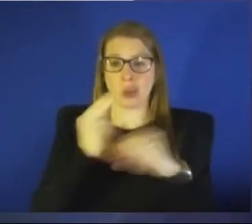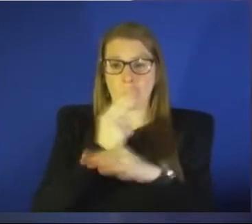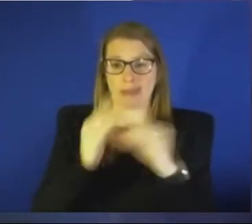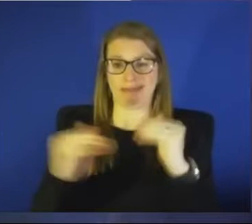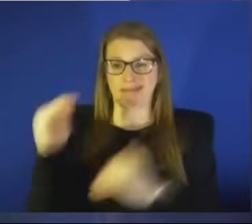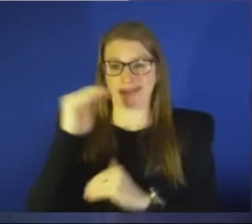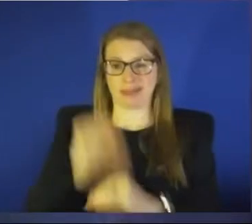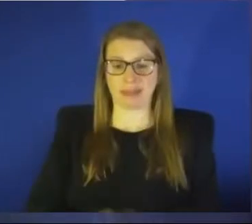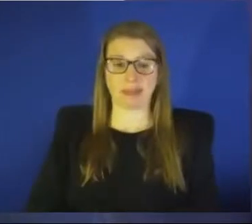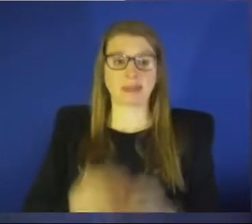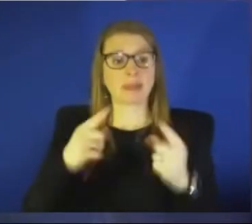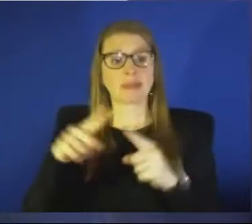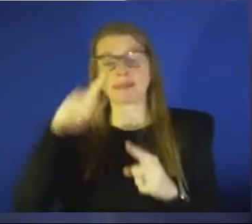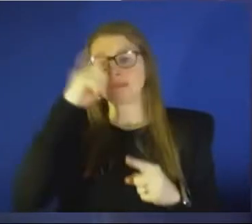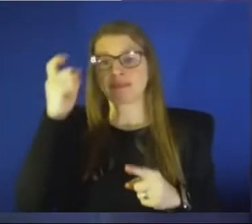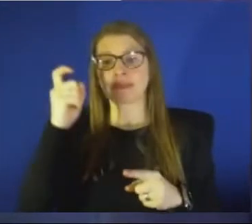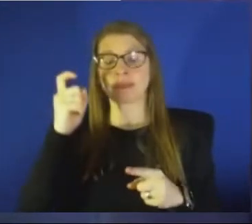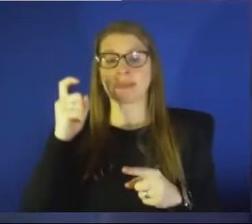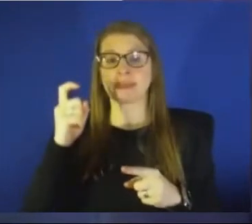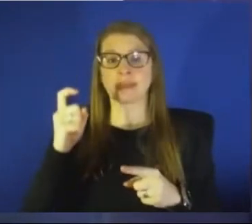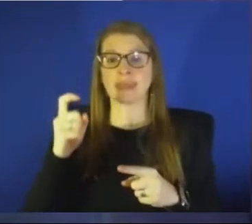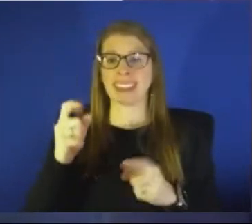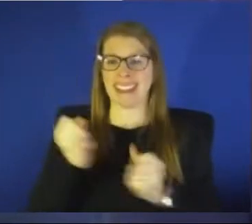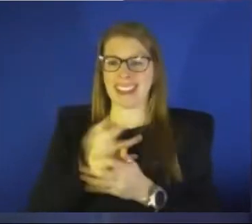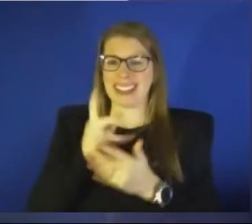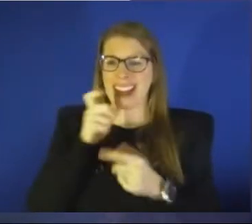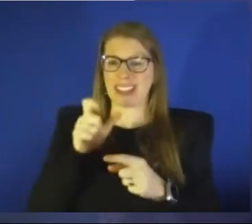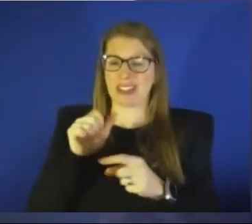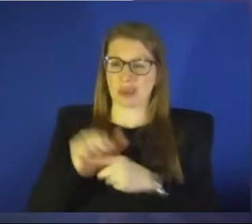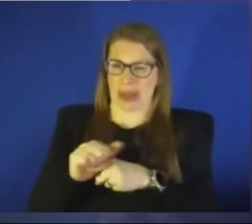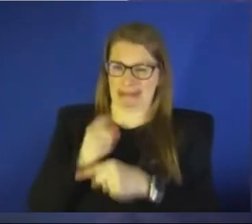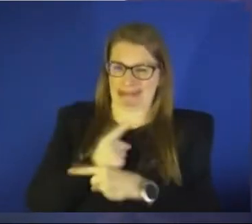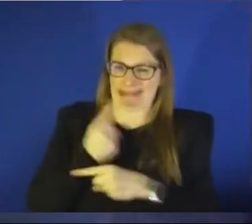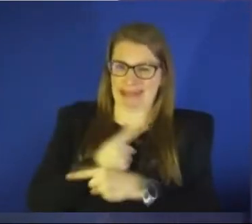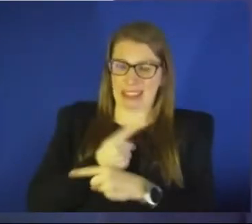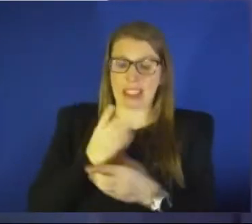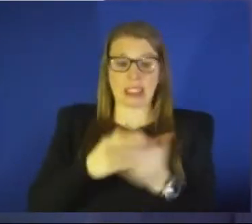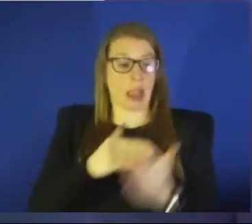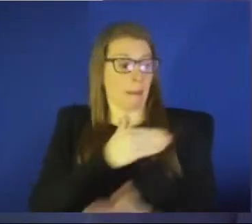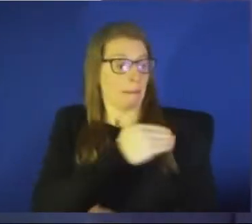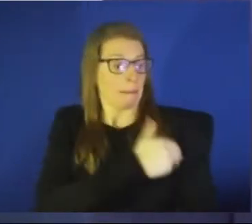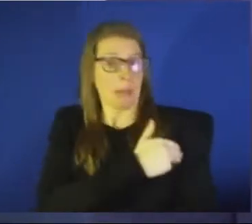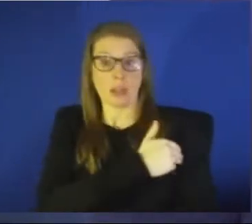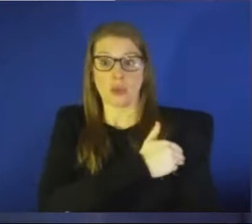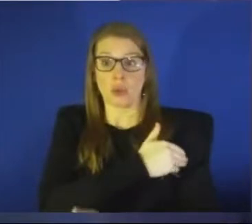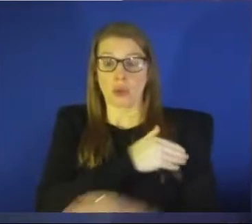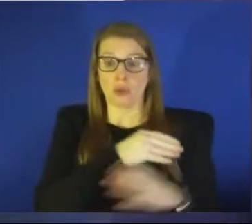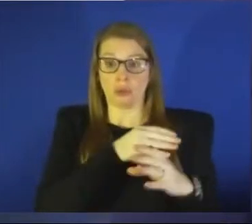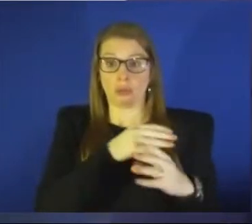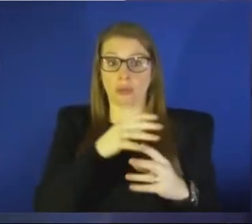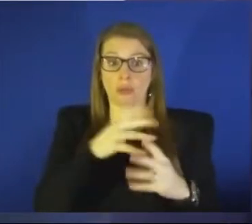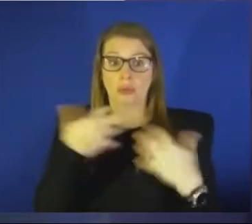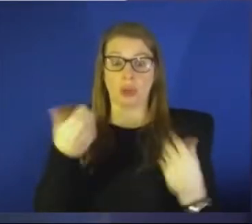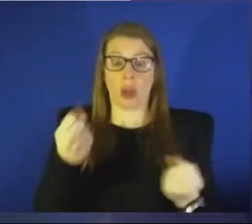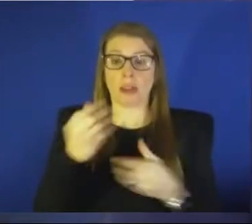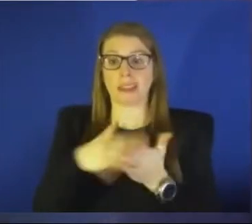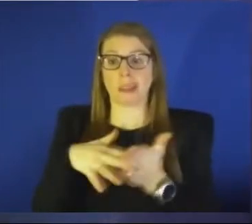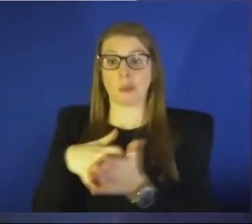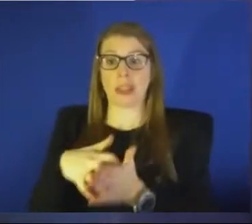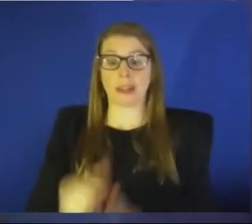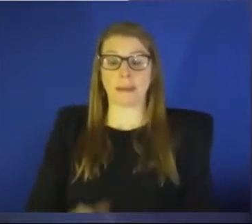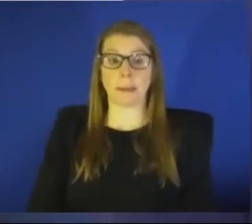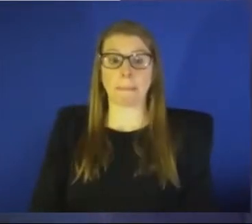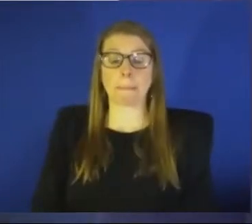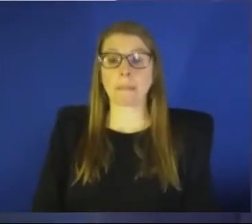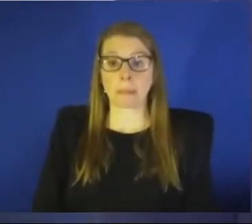everything's not just trained quite right. And you have some muscle groups that are strong and some muscle groups that are weak. But if you can strengthen all those muscle groups and have them work